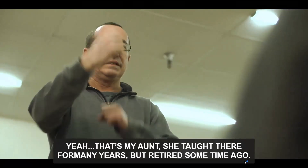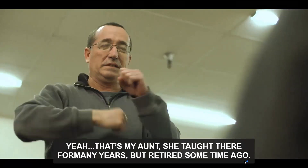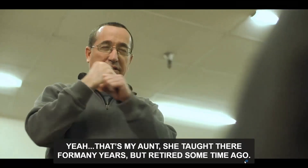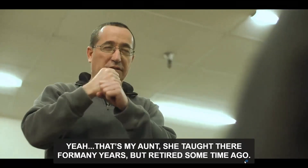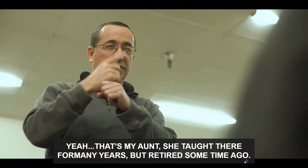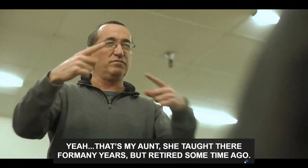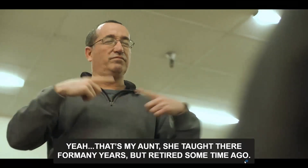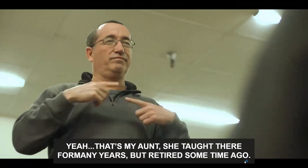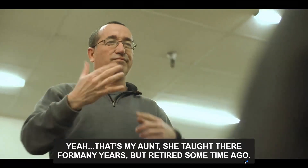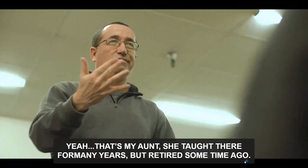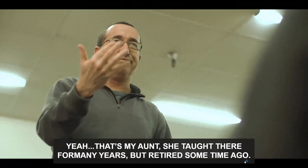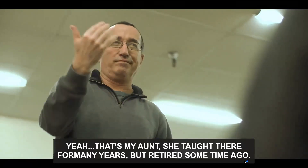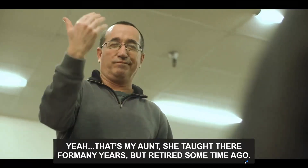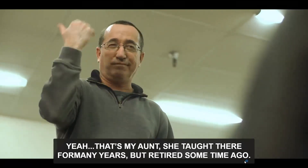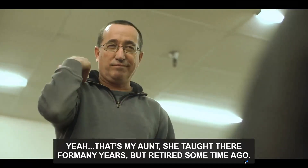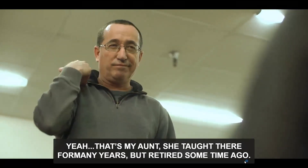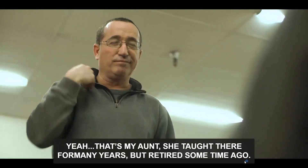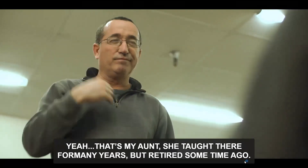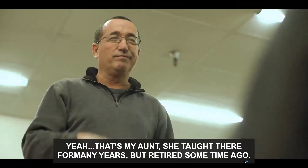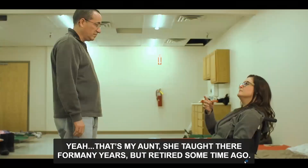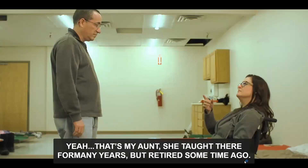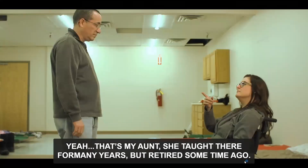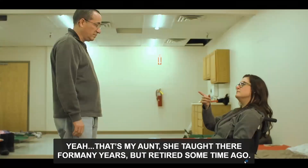but retired some time ago.